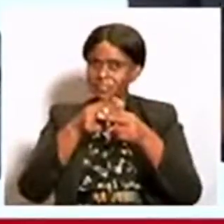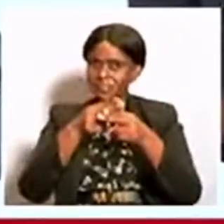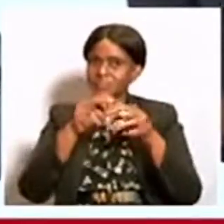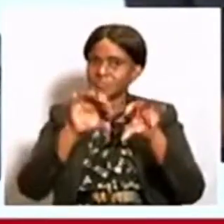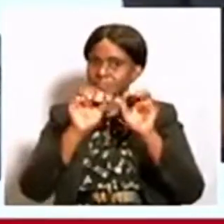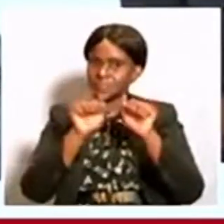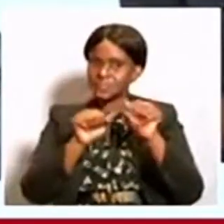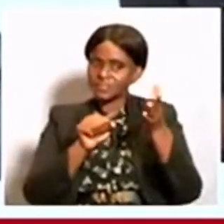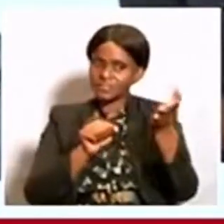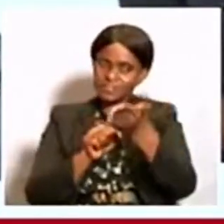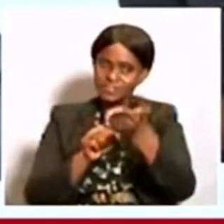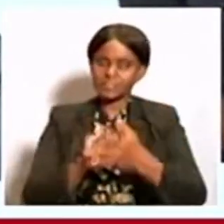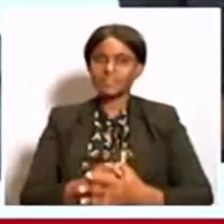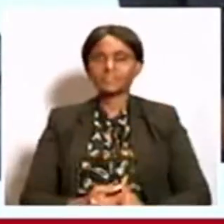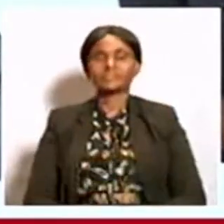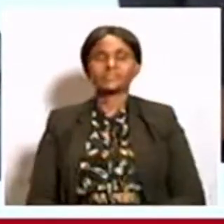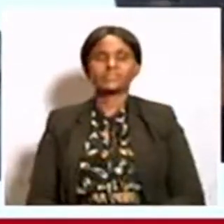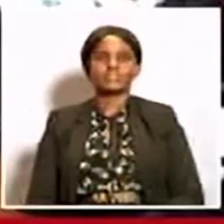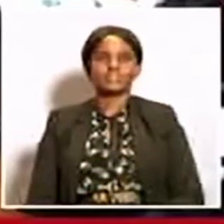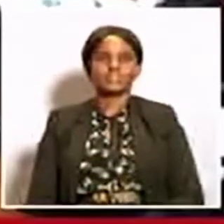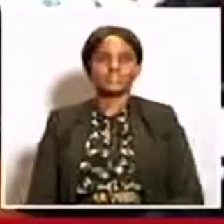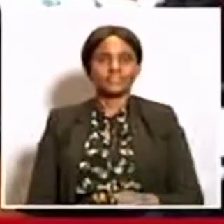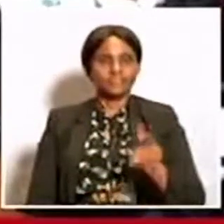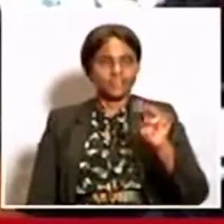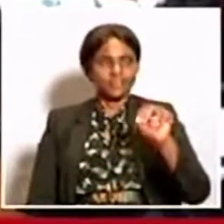ahead. Then Honorable Nyambos.